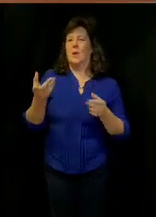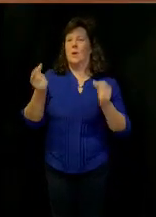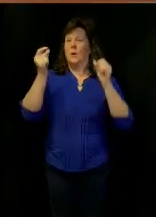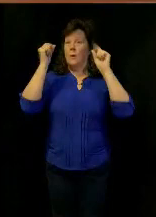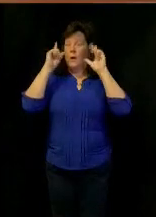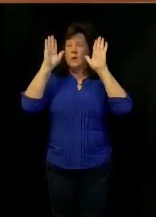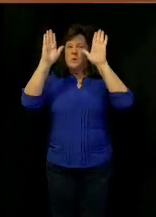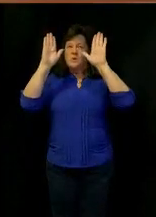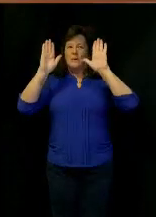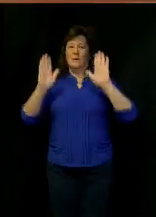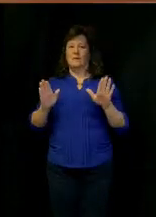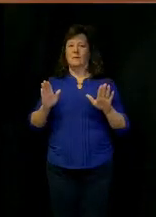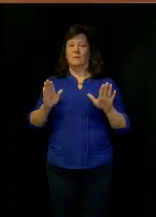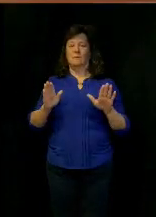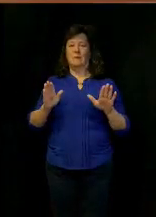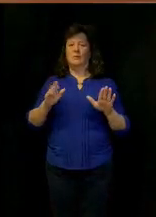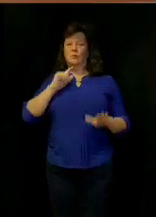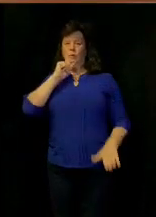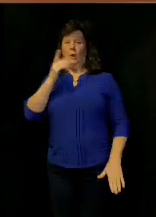this, an awakening to who we are.